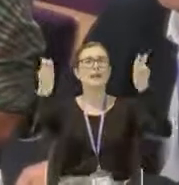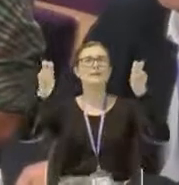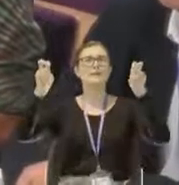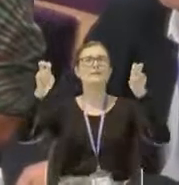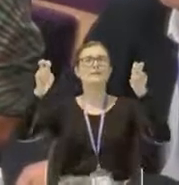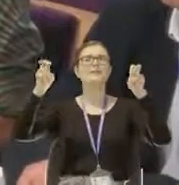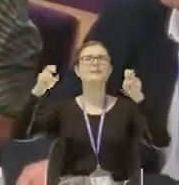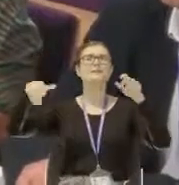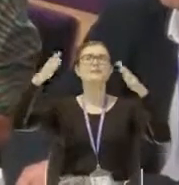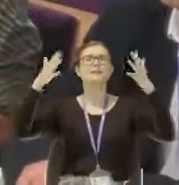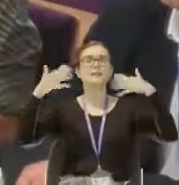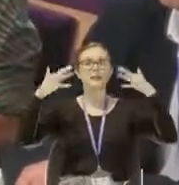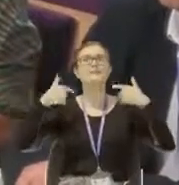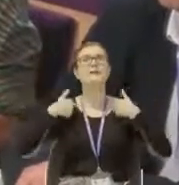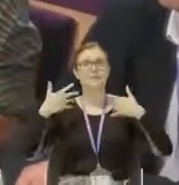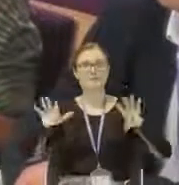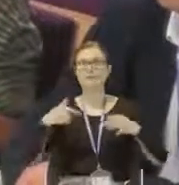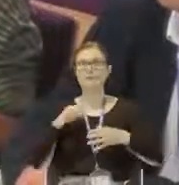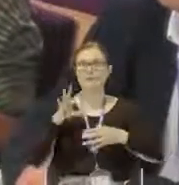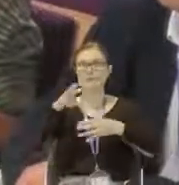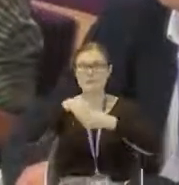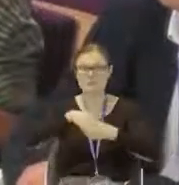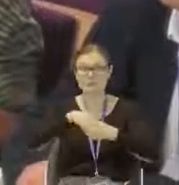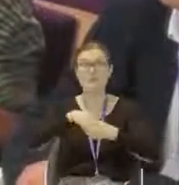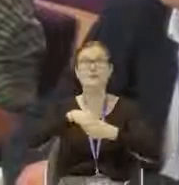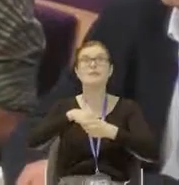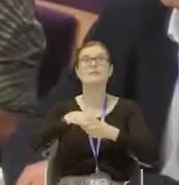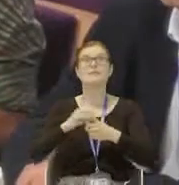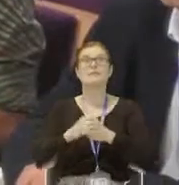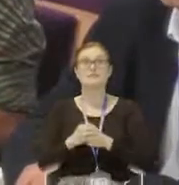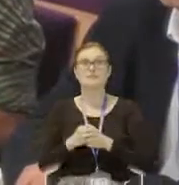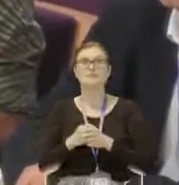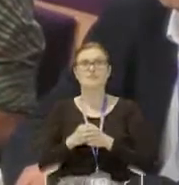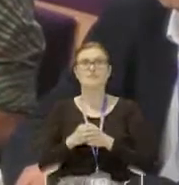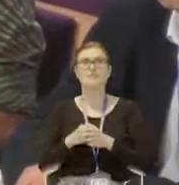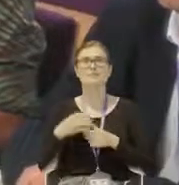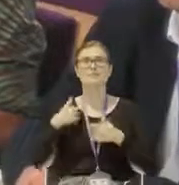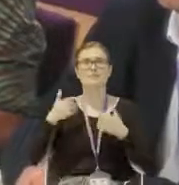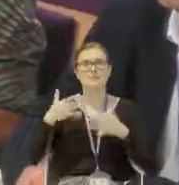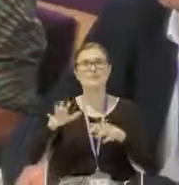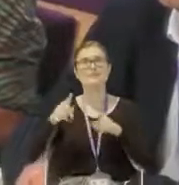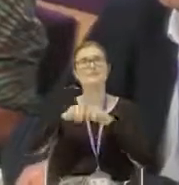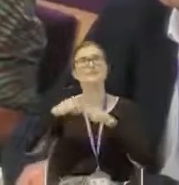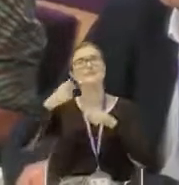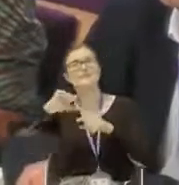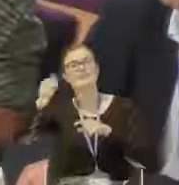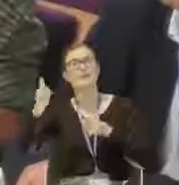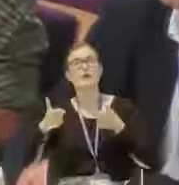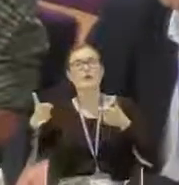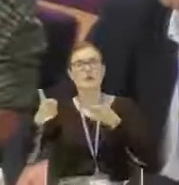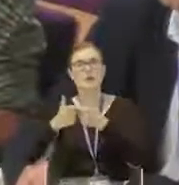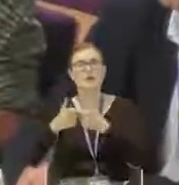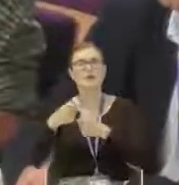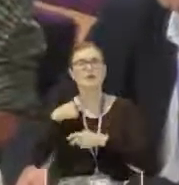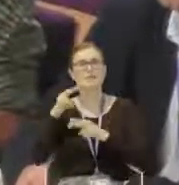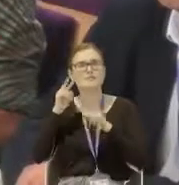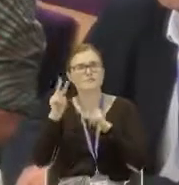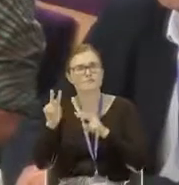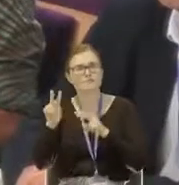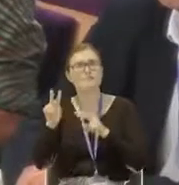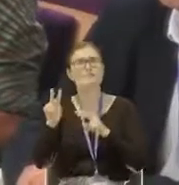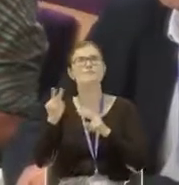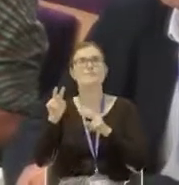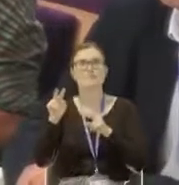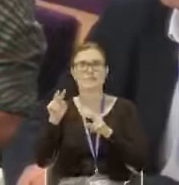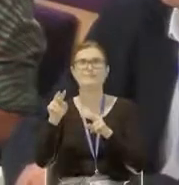our advocacy as the global task force has really been paying off. As part of ICLEI's mandate to lead coordination